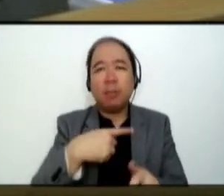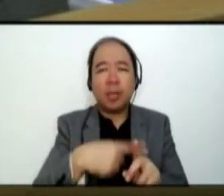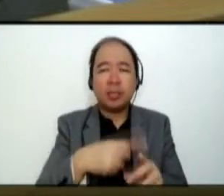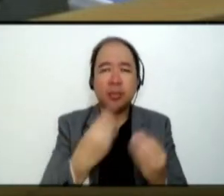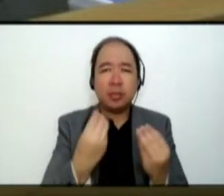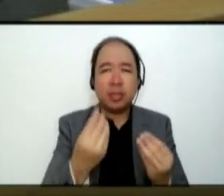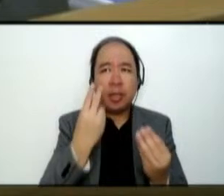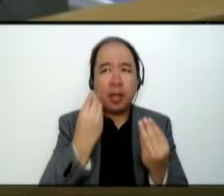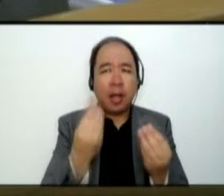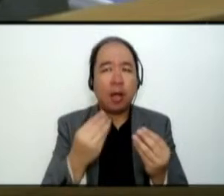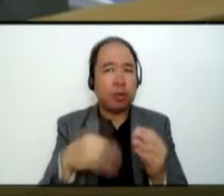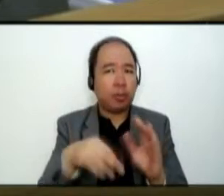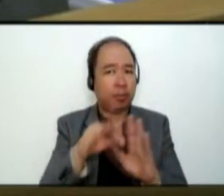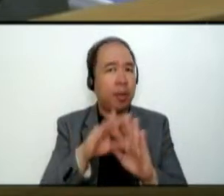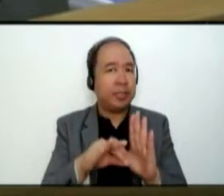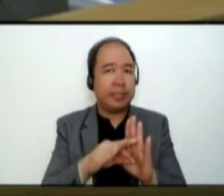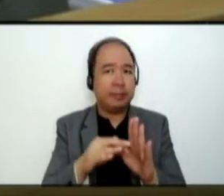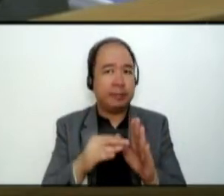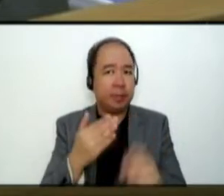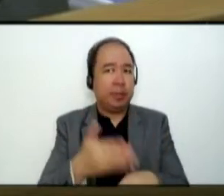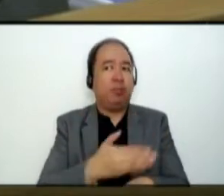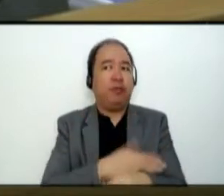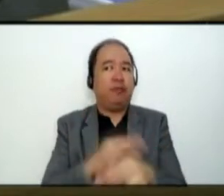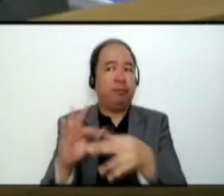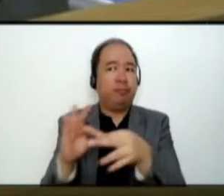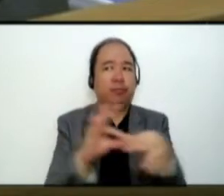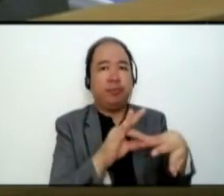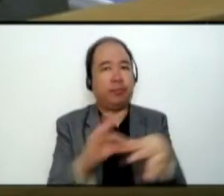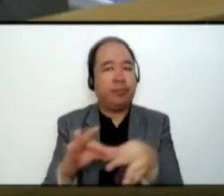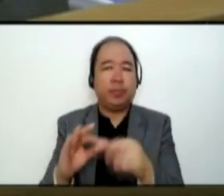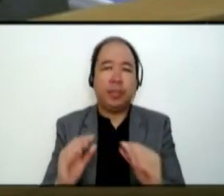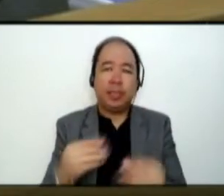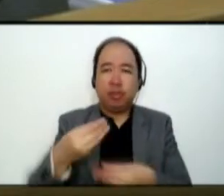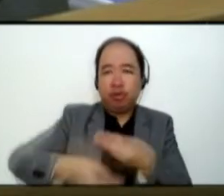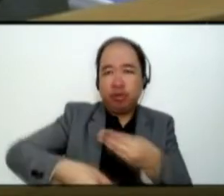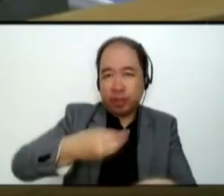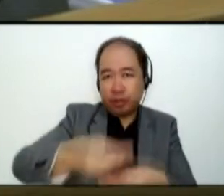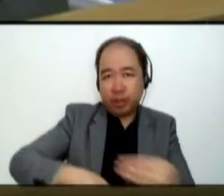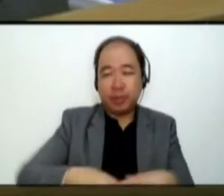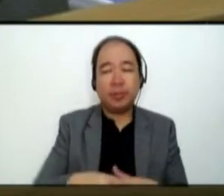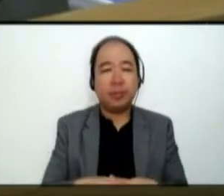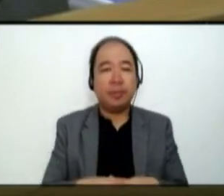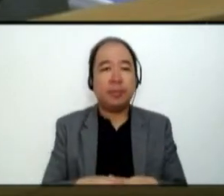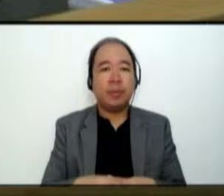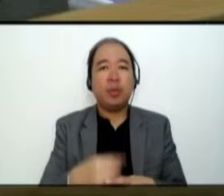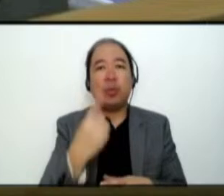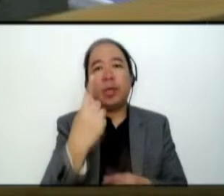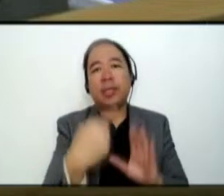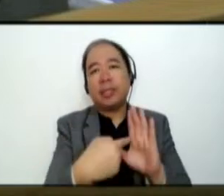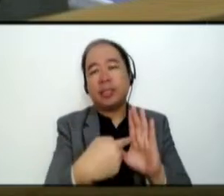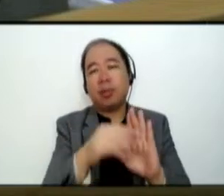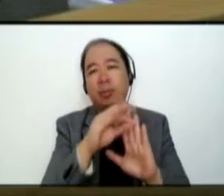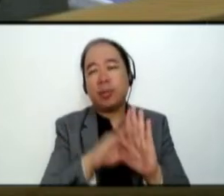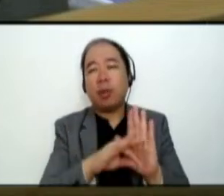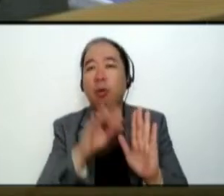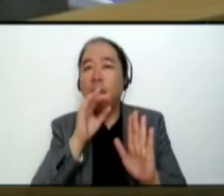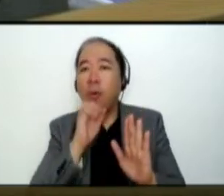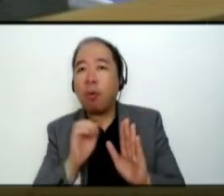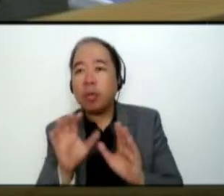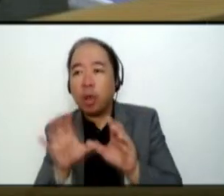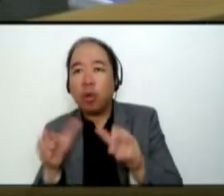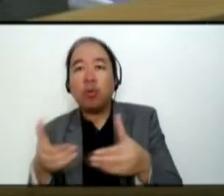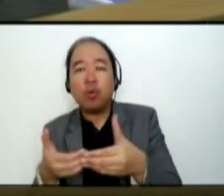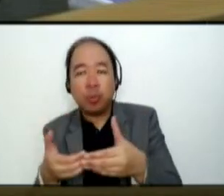intergenerational relation. Some policy and program we have following for old age populations includes as